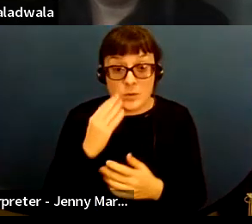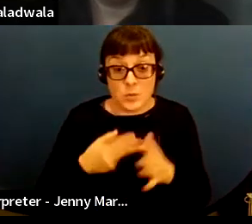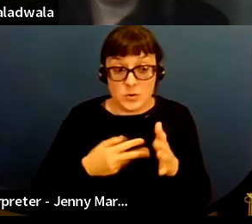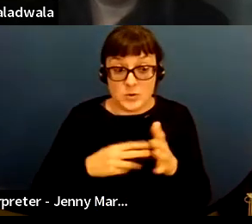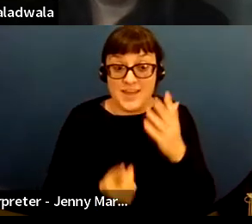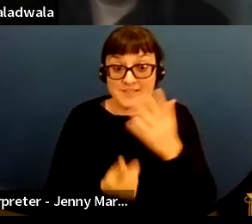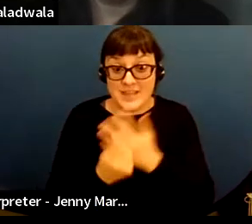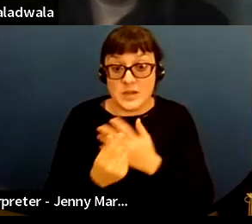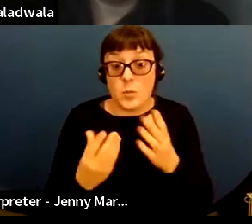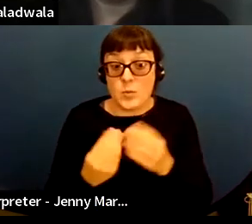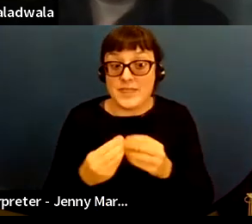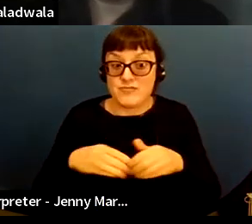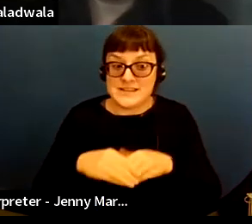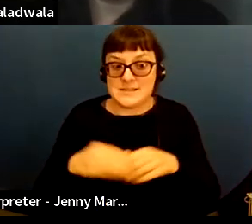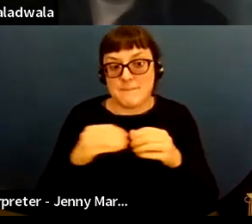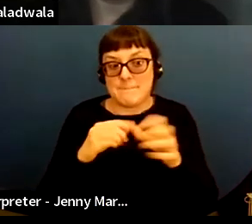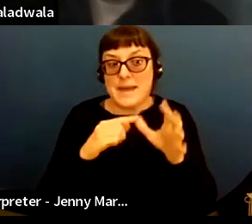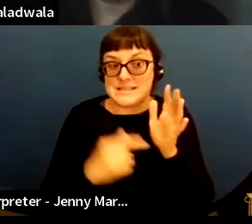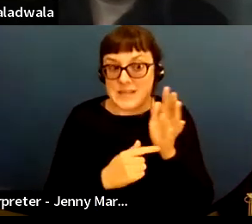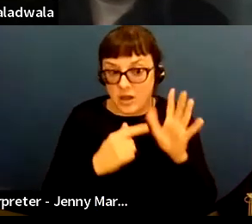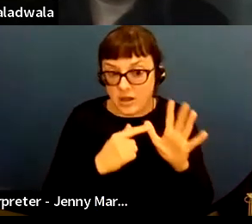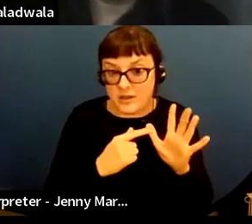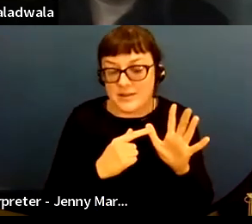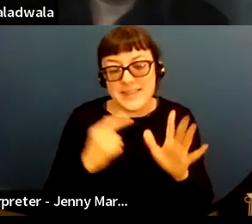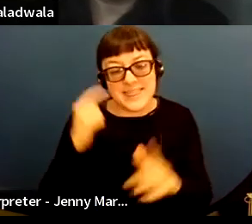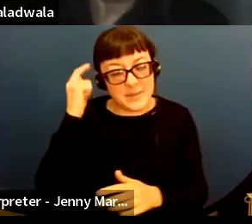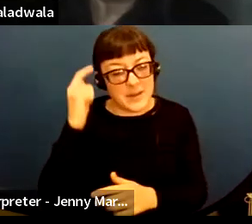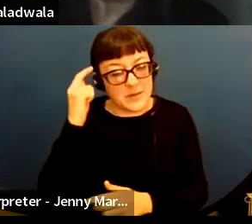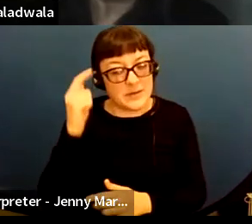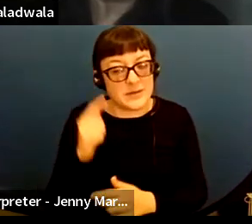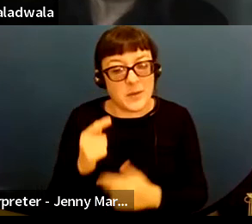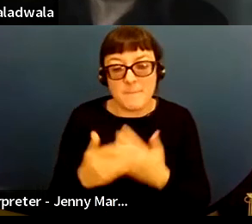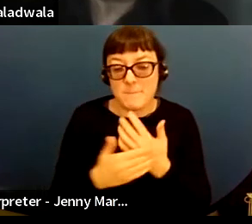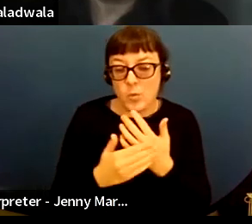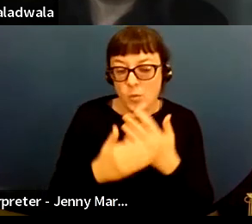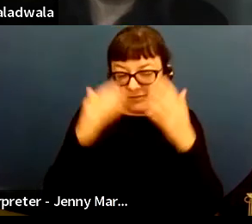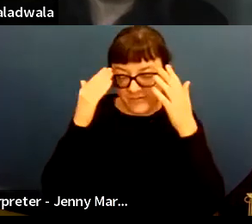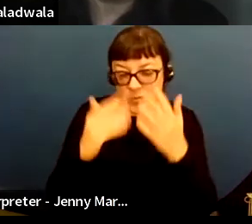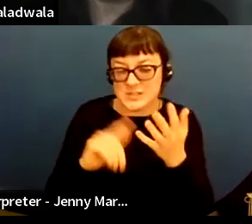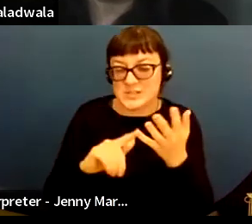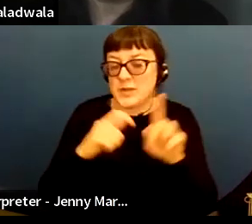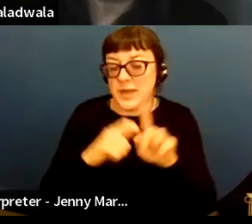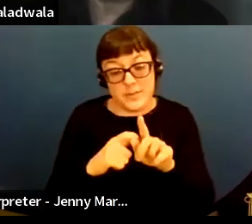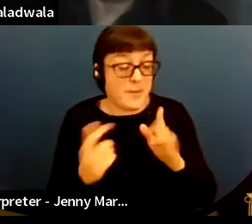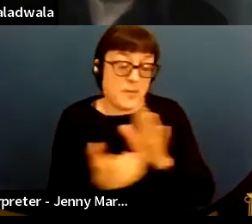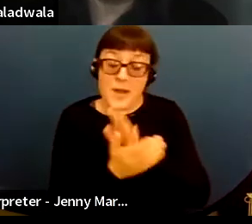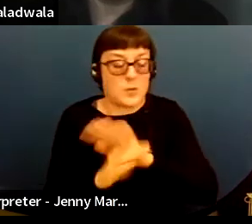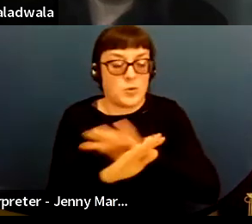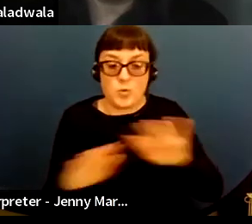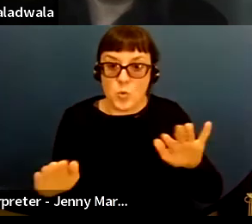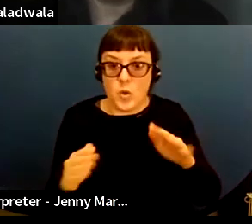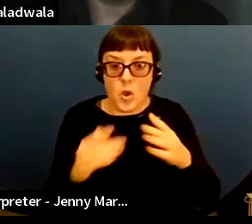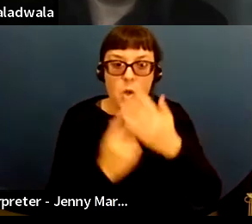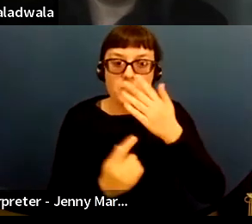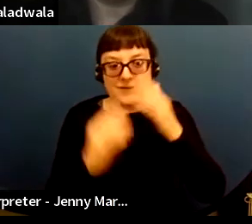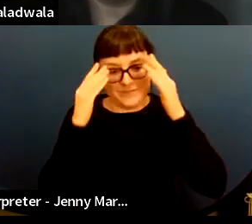our friends over at BATA, we were thinking about making this a very sort of UK focused conversation, but I'm really glad that we didn't, because I think that